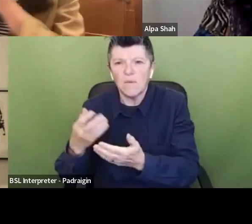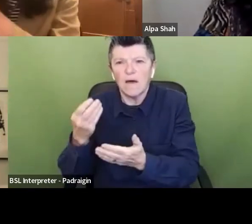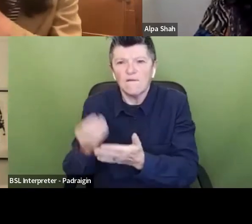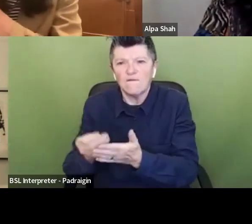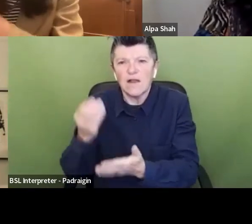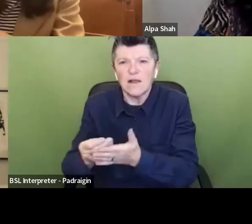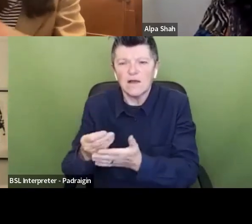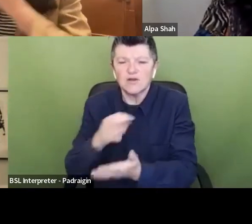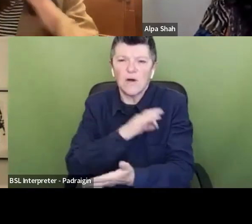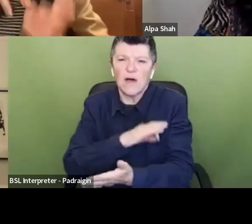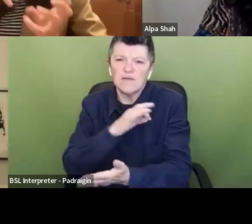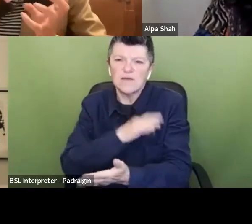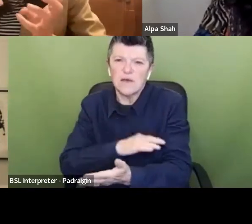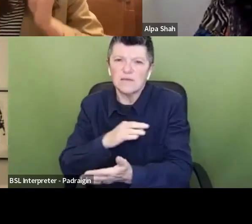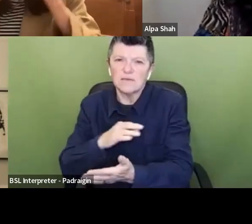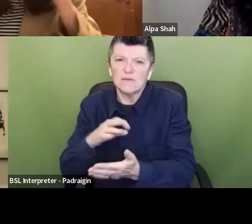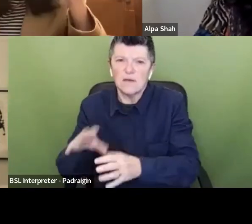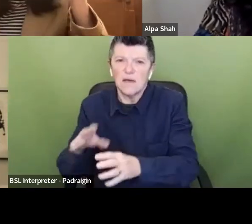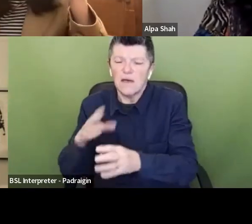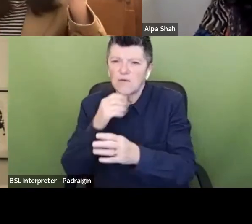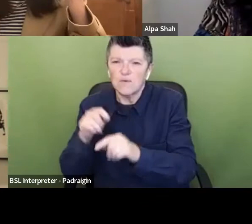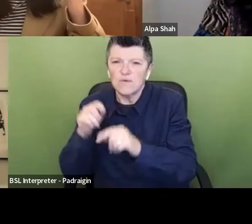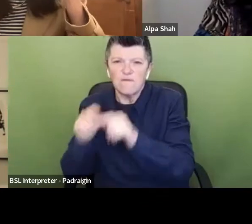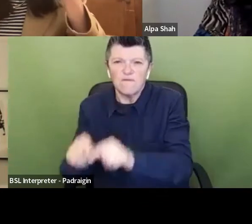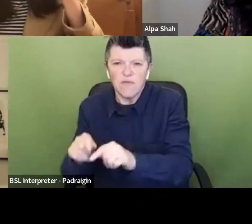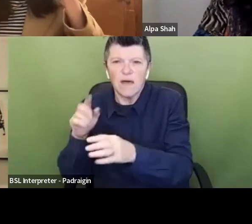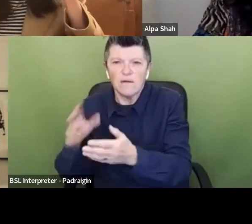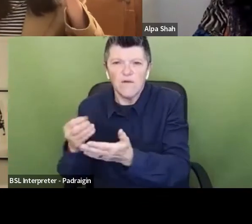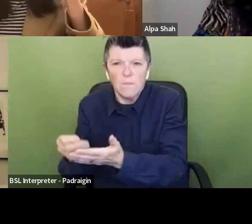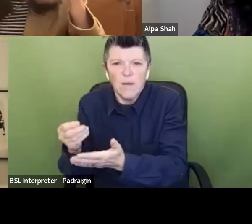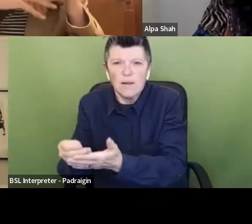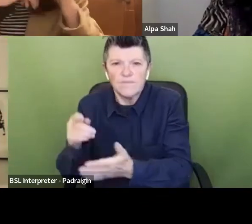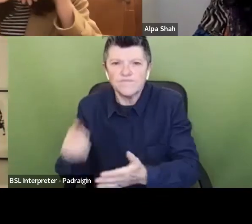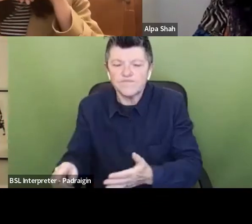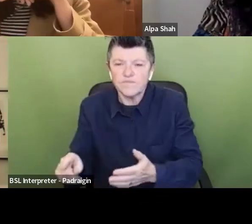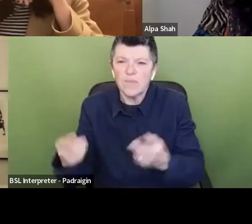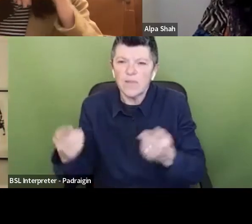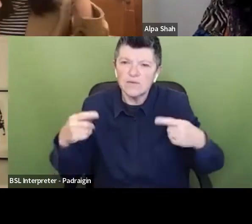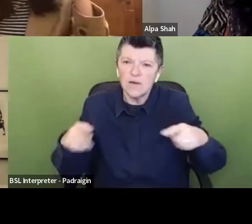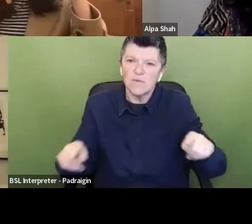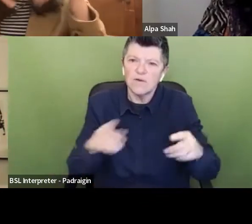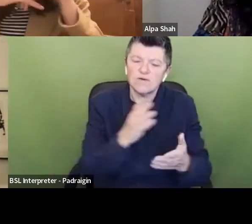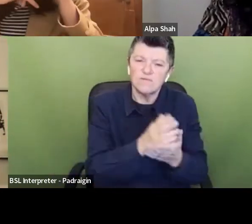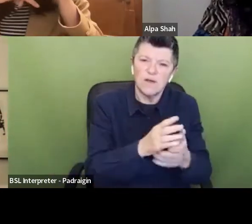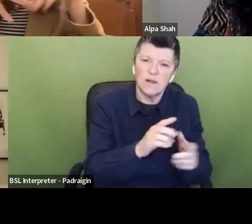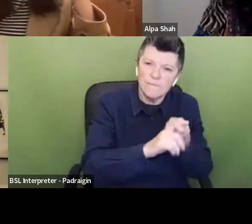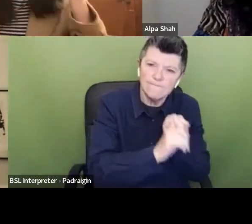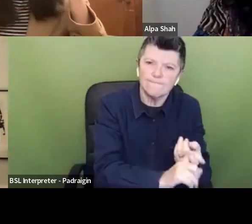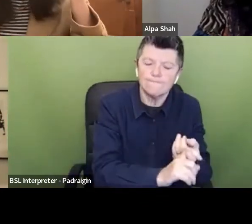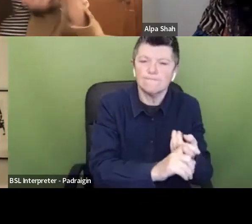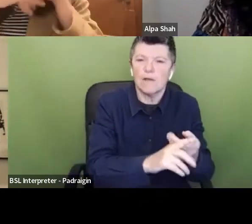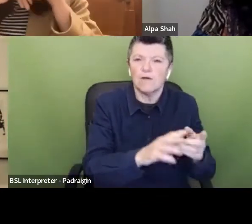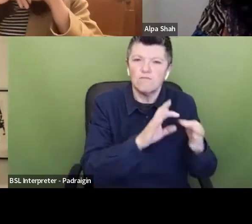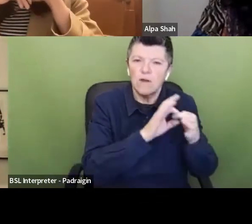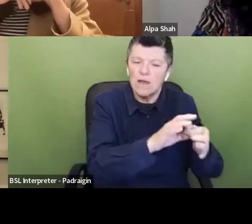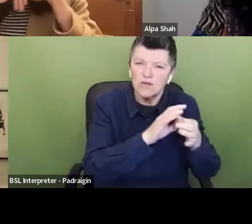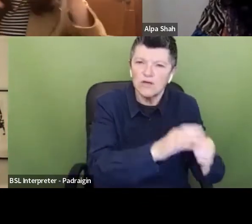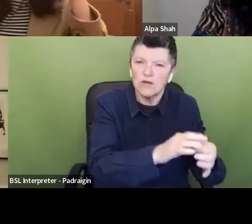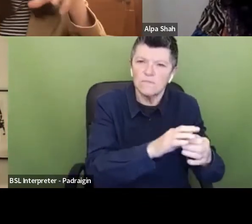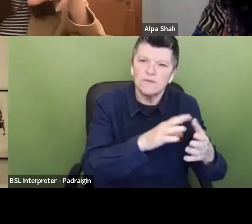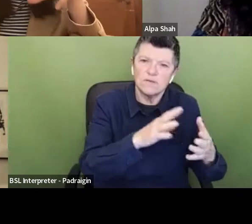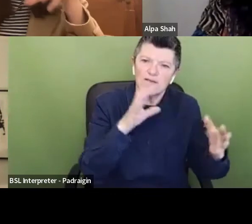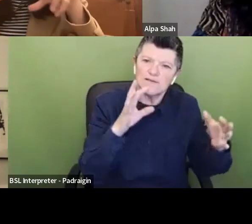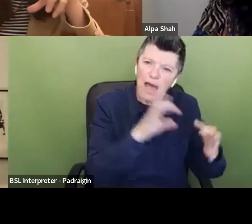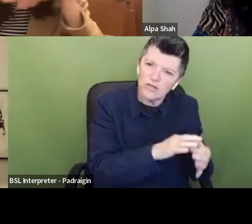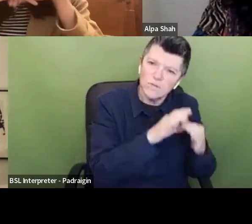them. But I think that study needs to be kept side by side with the study of these very concrete attachments and concrete relationships to land and the question of land.